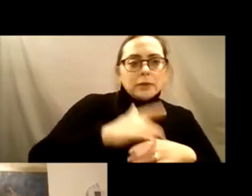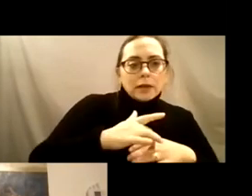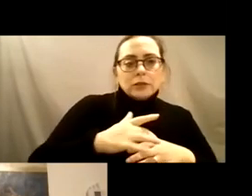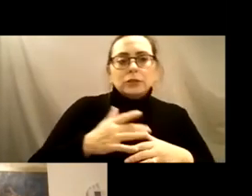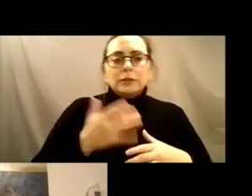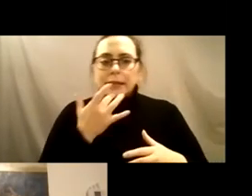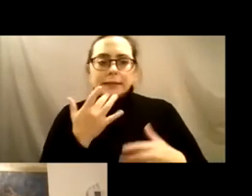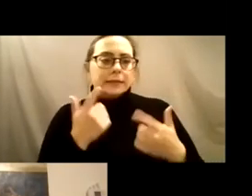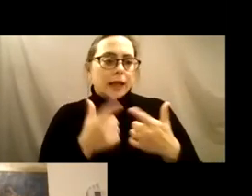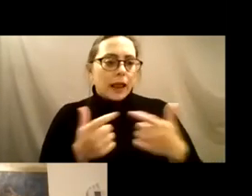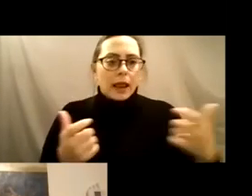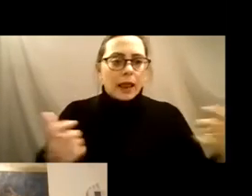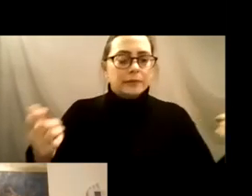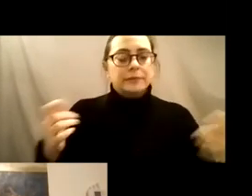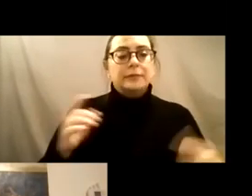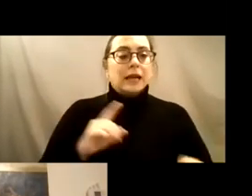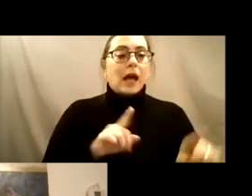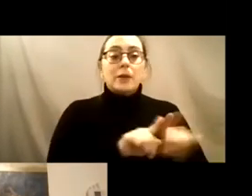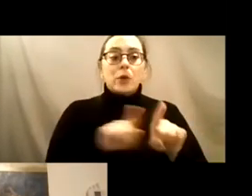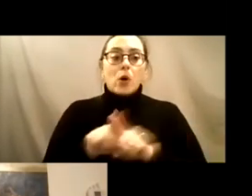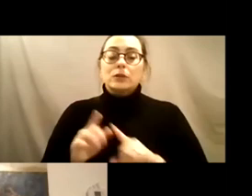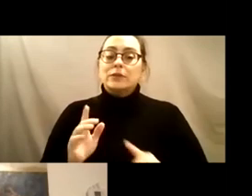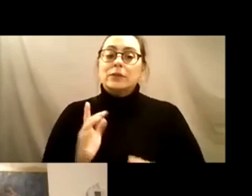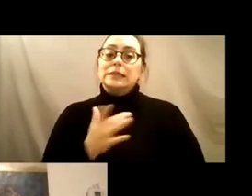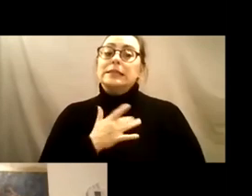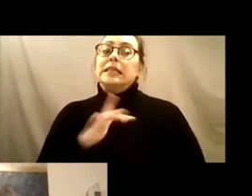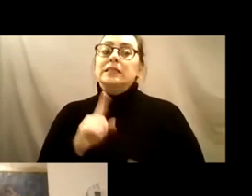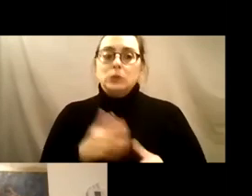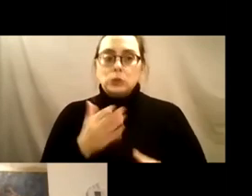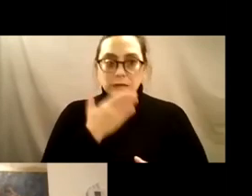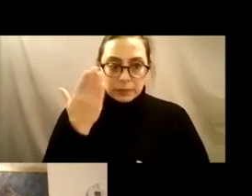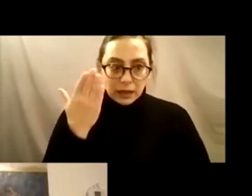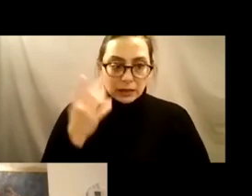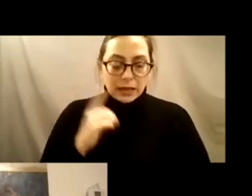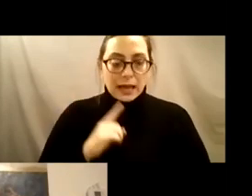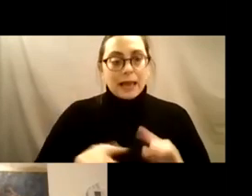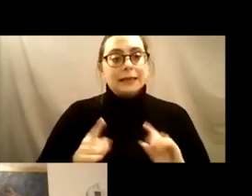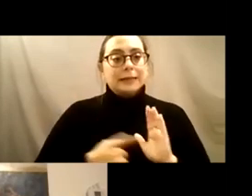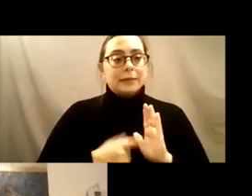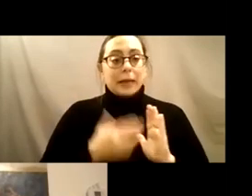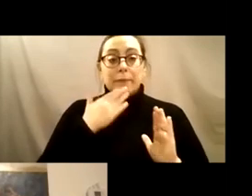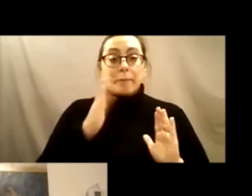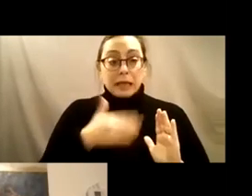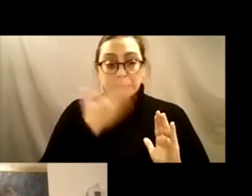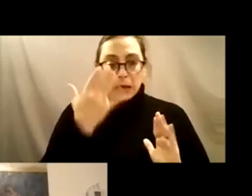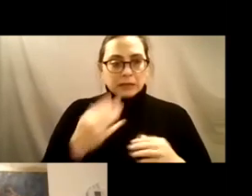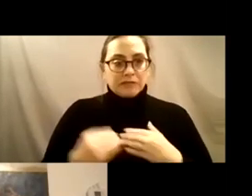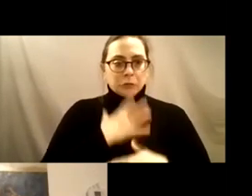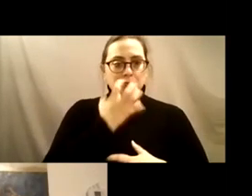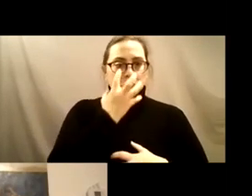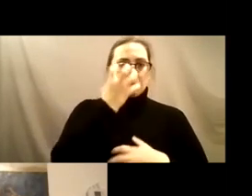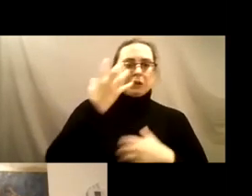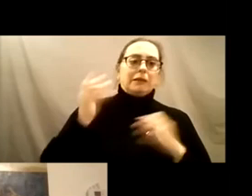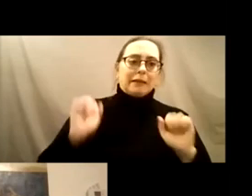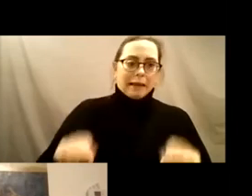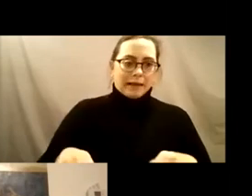And I am also very sensitive to smells and can get kind of grumpy about bad smells that I don't like. And so yeah, just